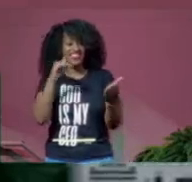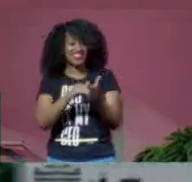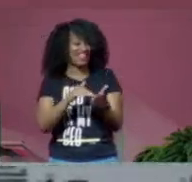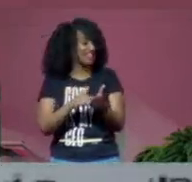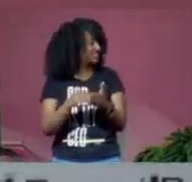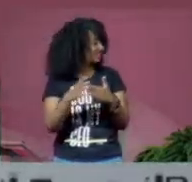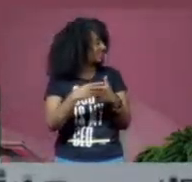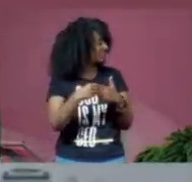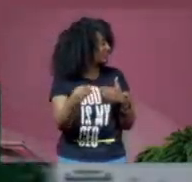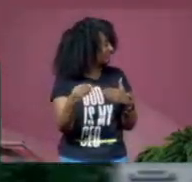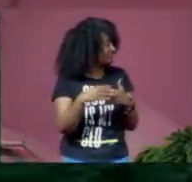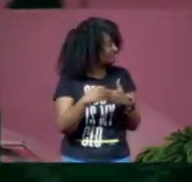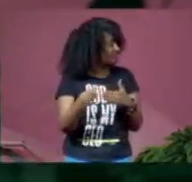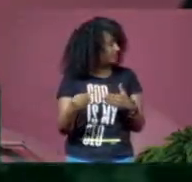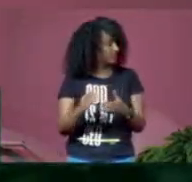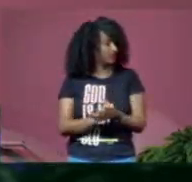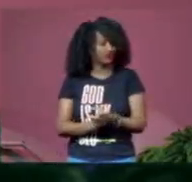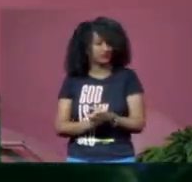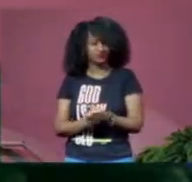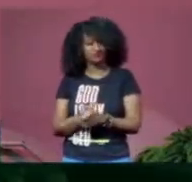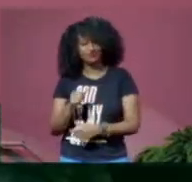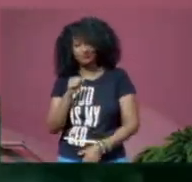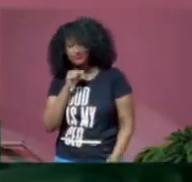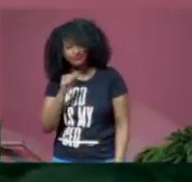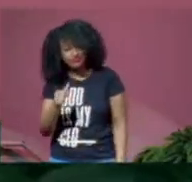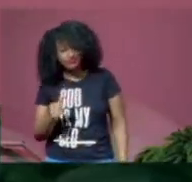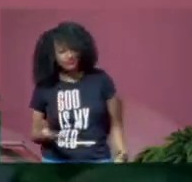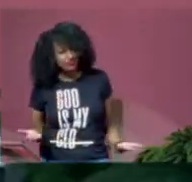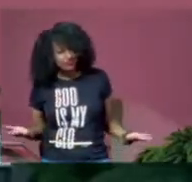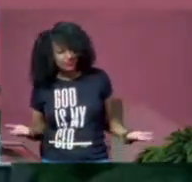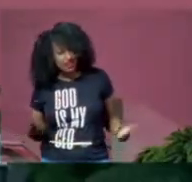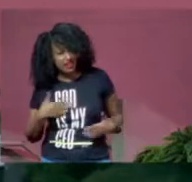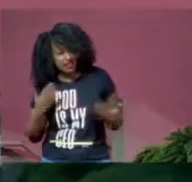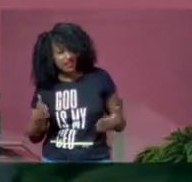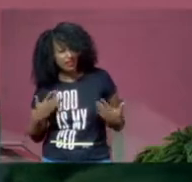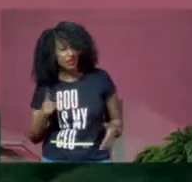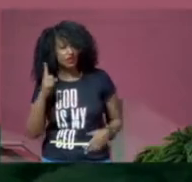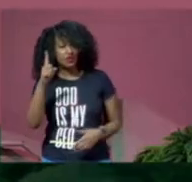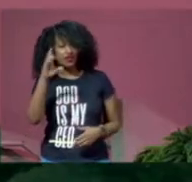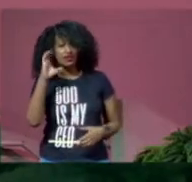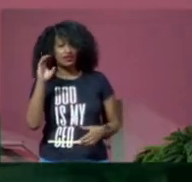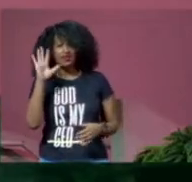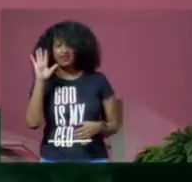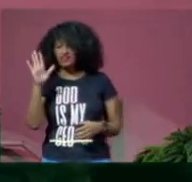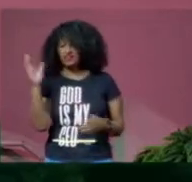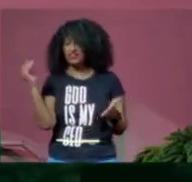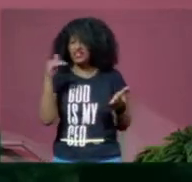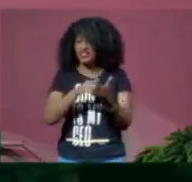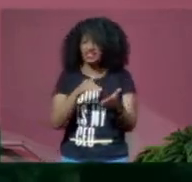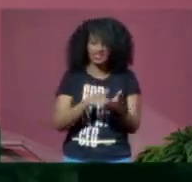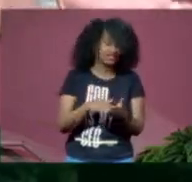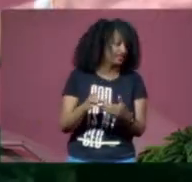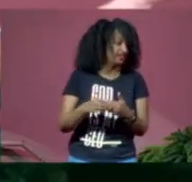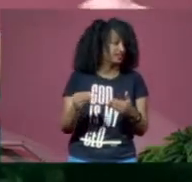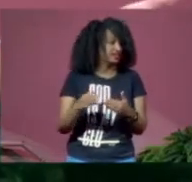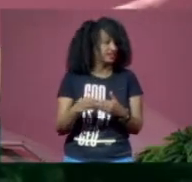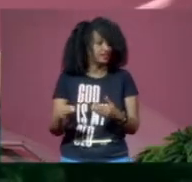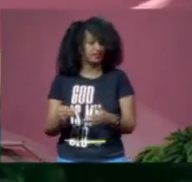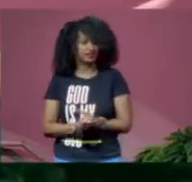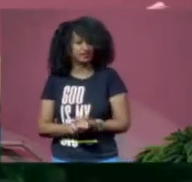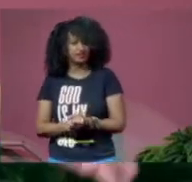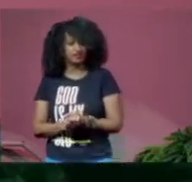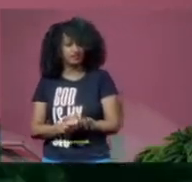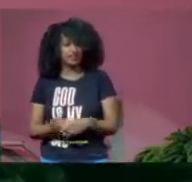$105,000. Y'all ain't impressed by nothing. I said $105,000 to